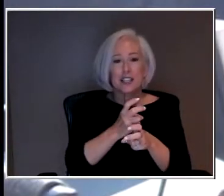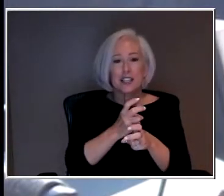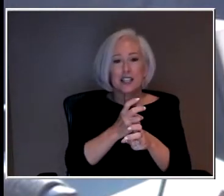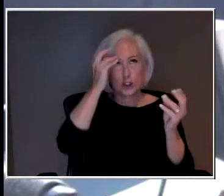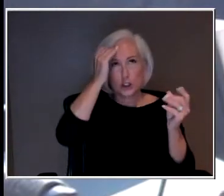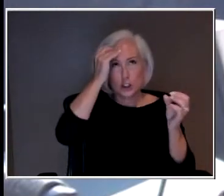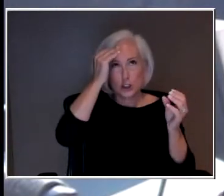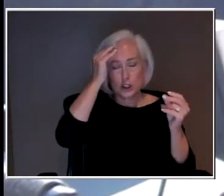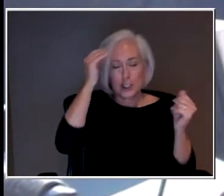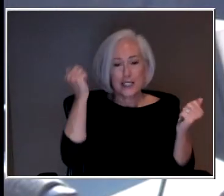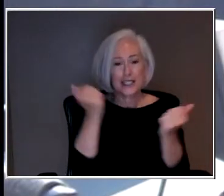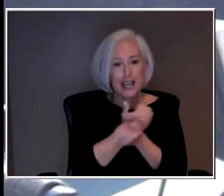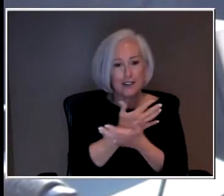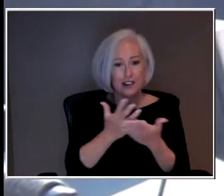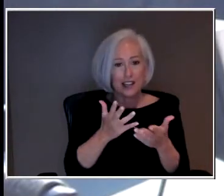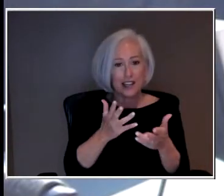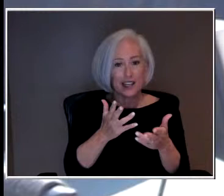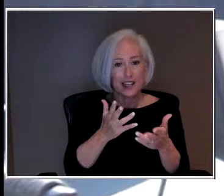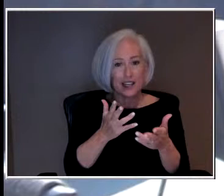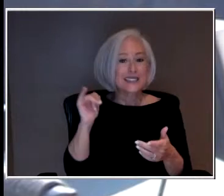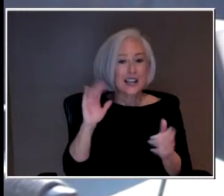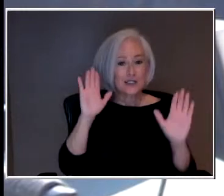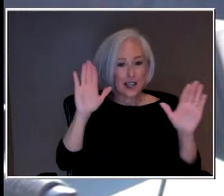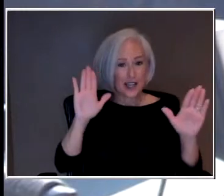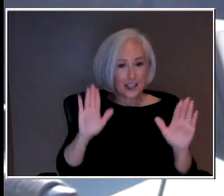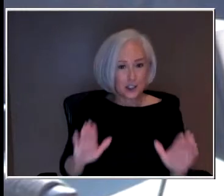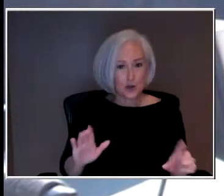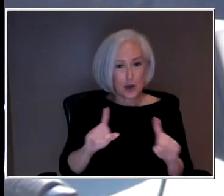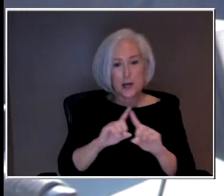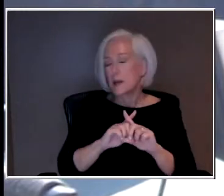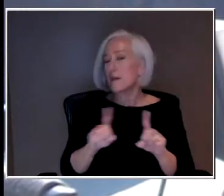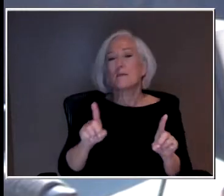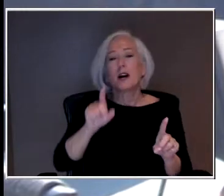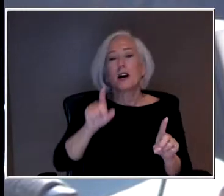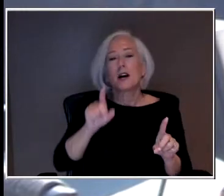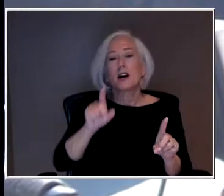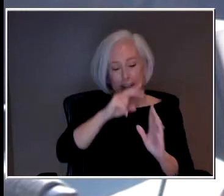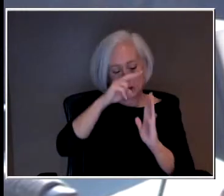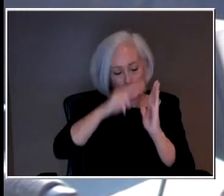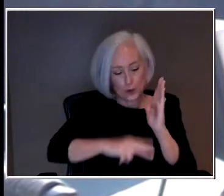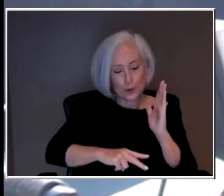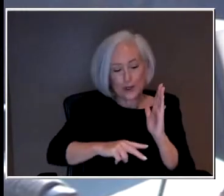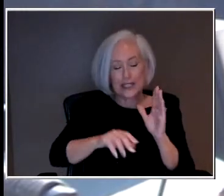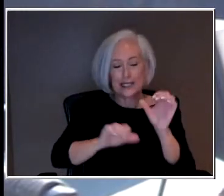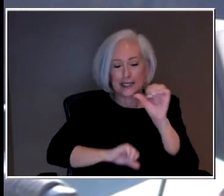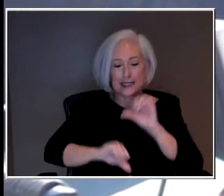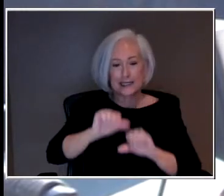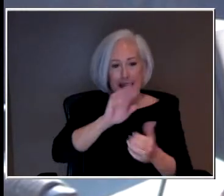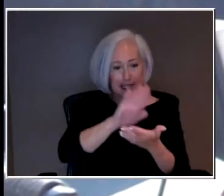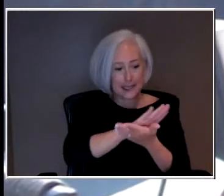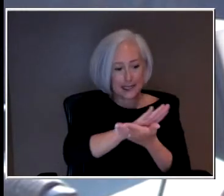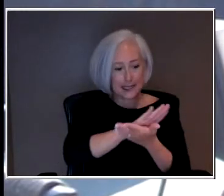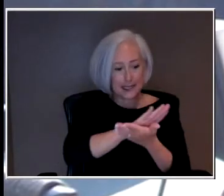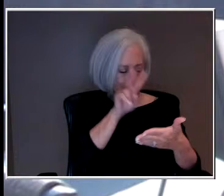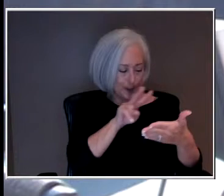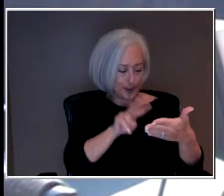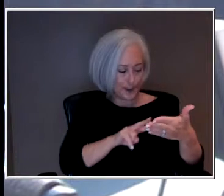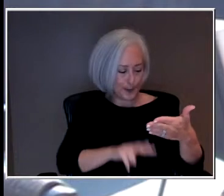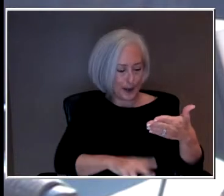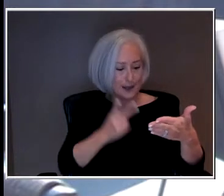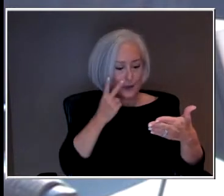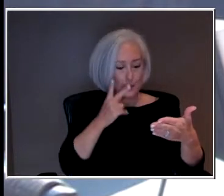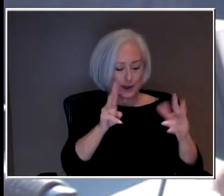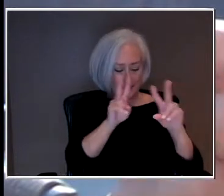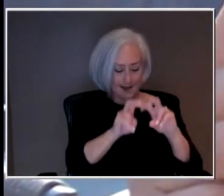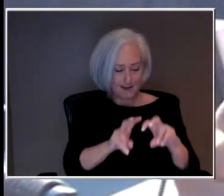great if you just listen to the marketing, but really when you get down and you have to read the scientific papers, it really kind of is where kind of the rubber meets the road.